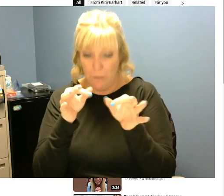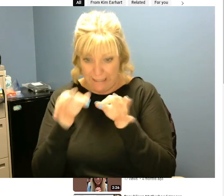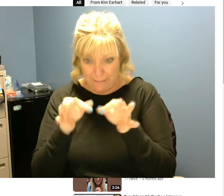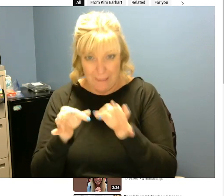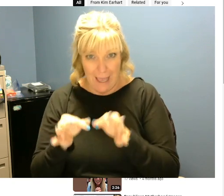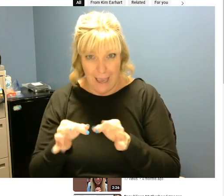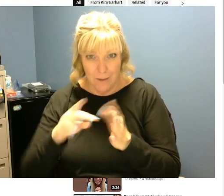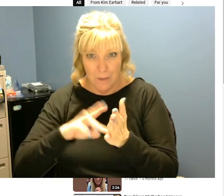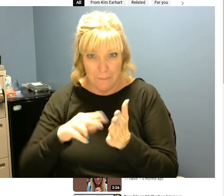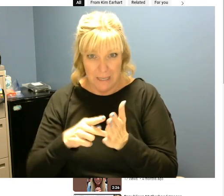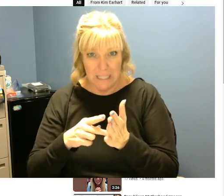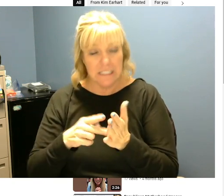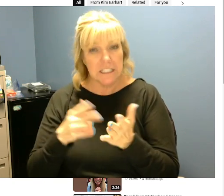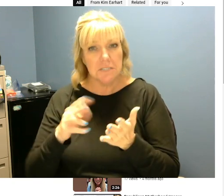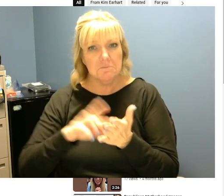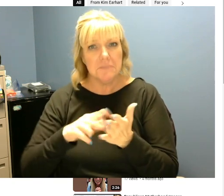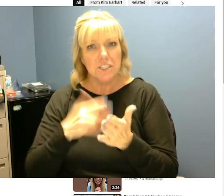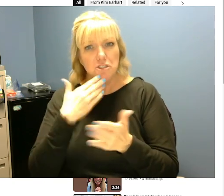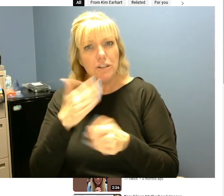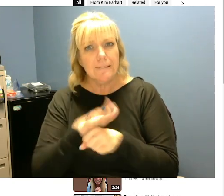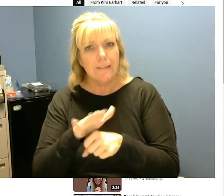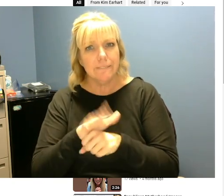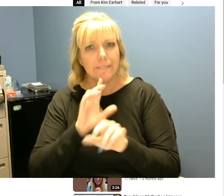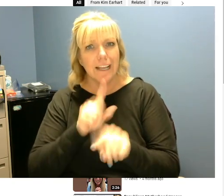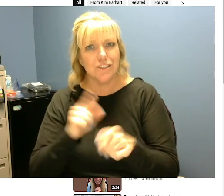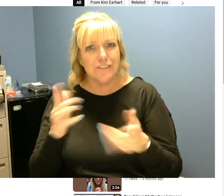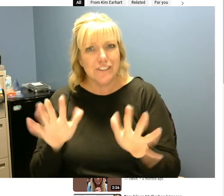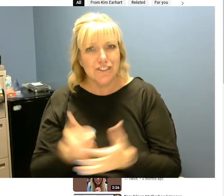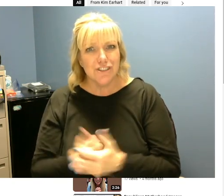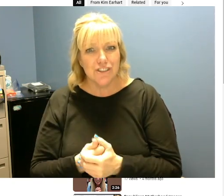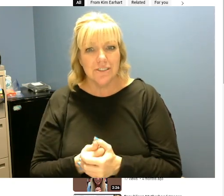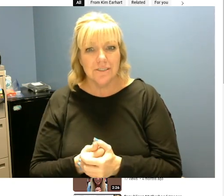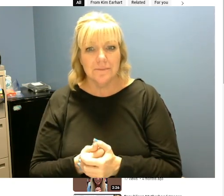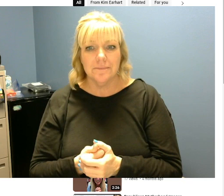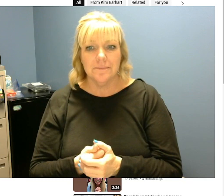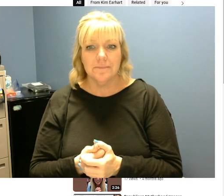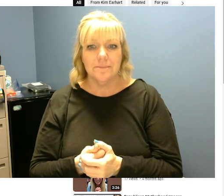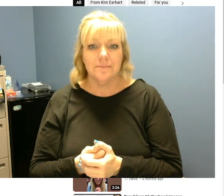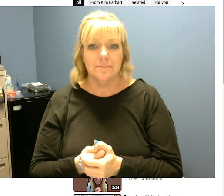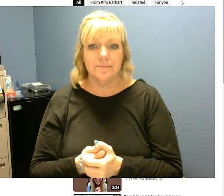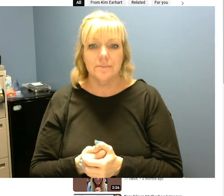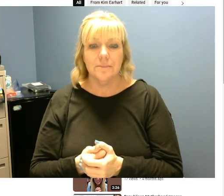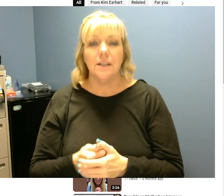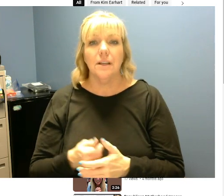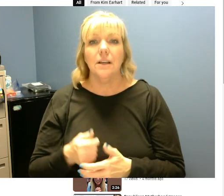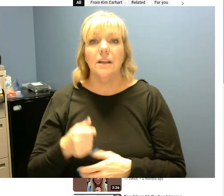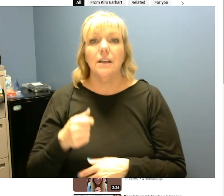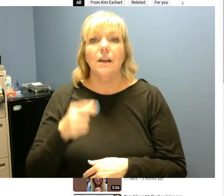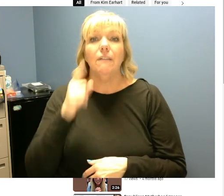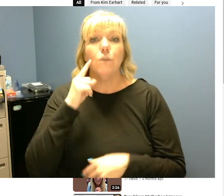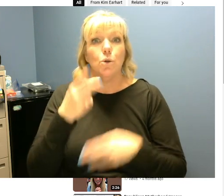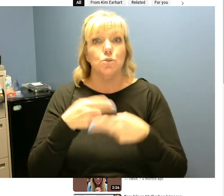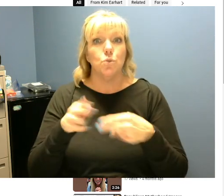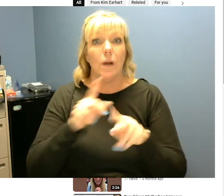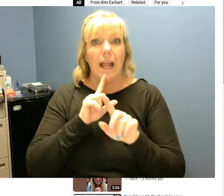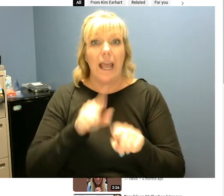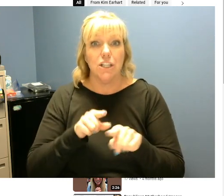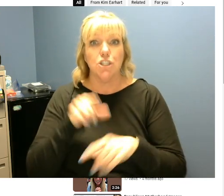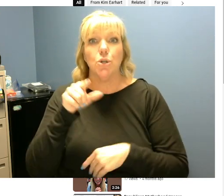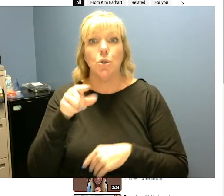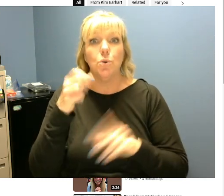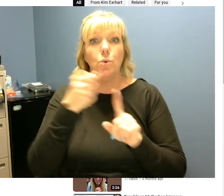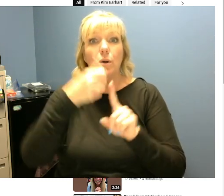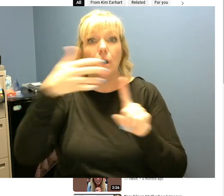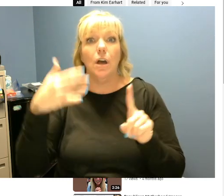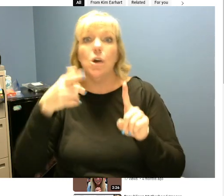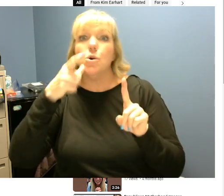For explaining the key term, you want to explain, like kind of the who, what, where, why,